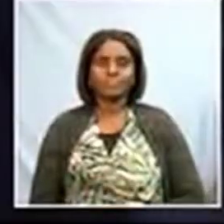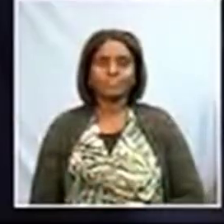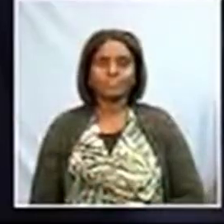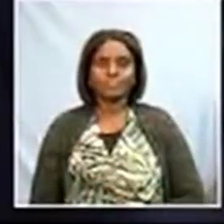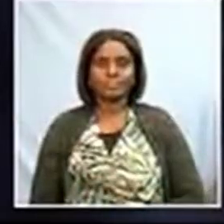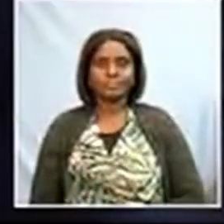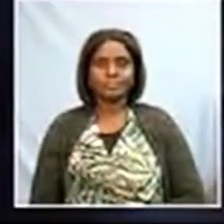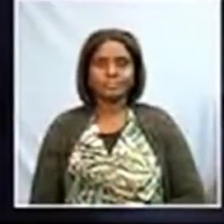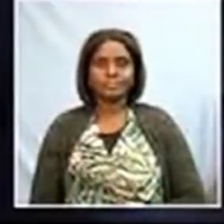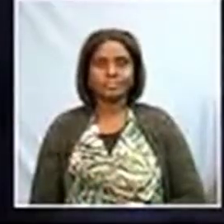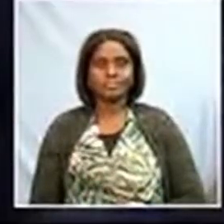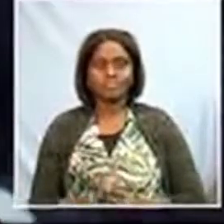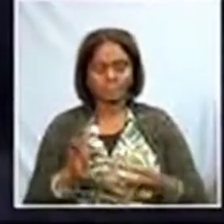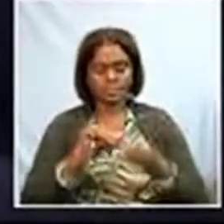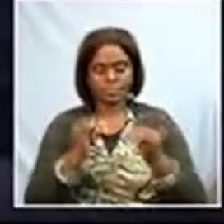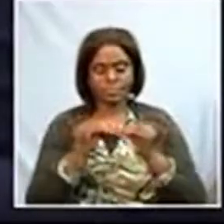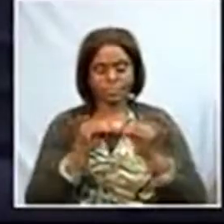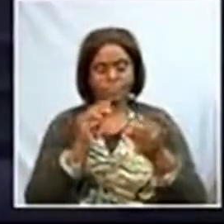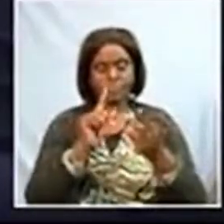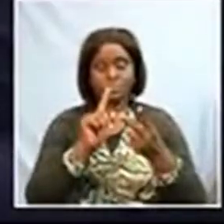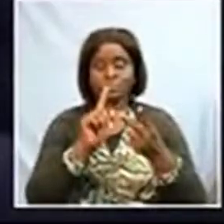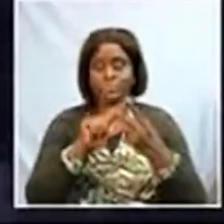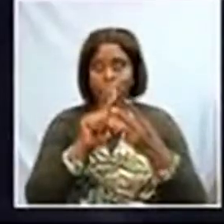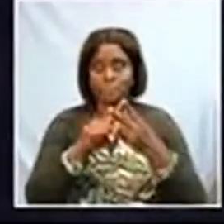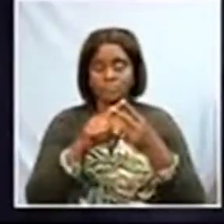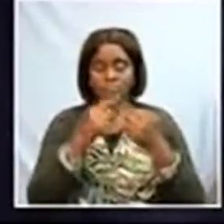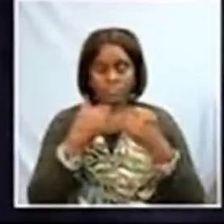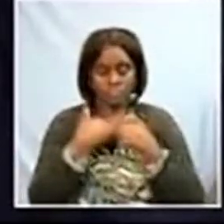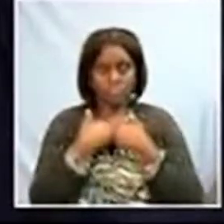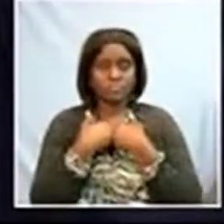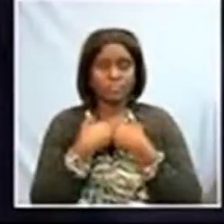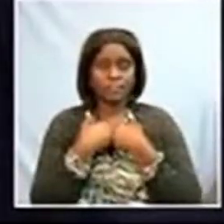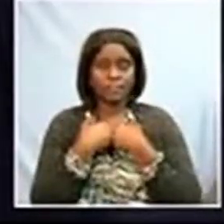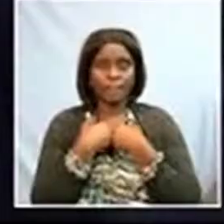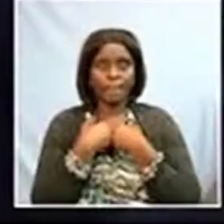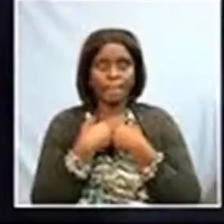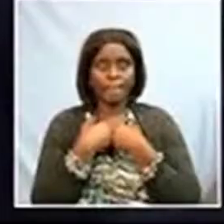So in Appendix 2, we have